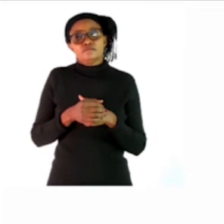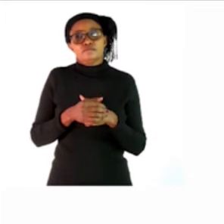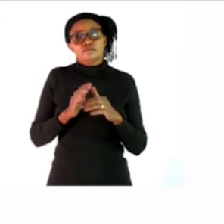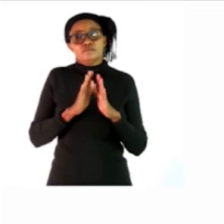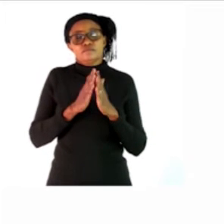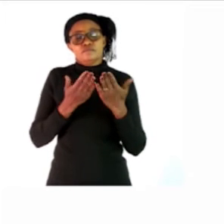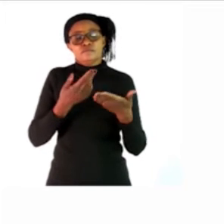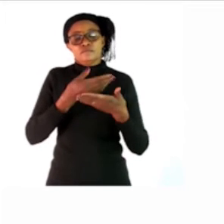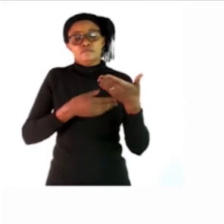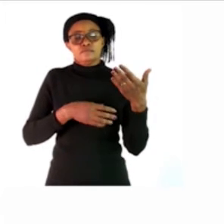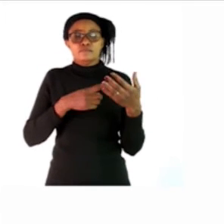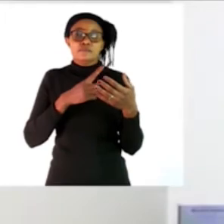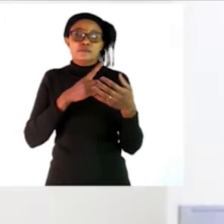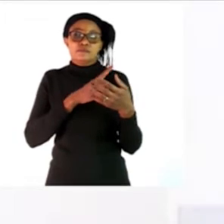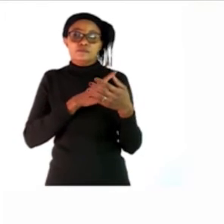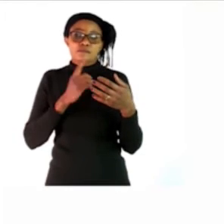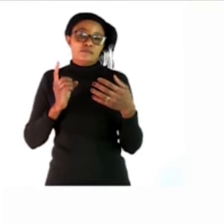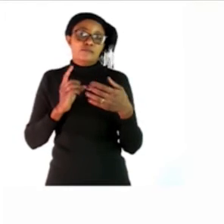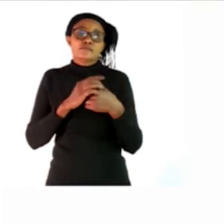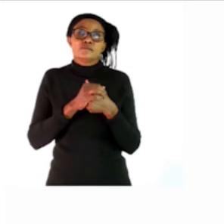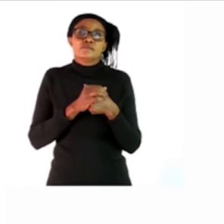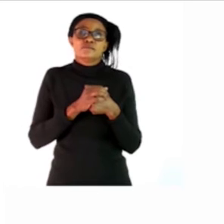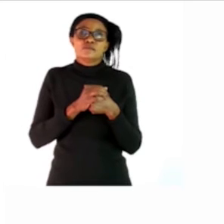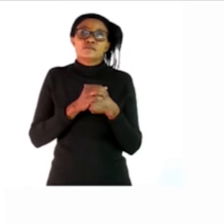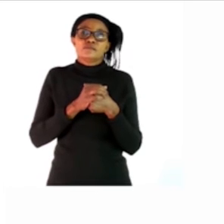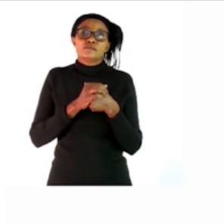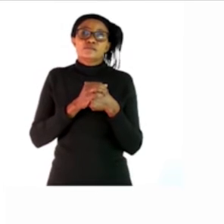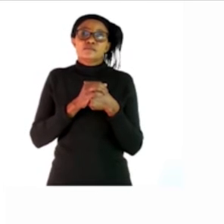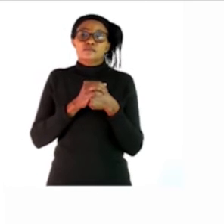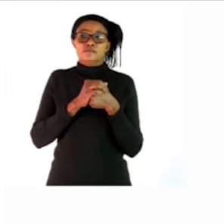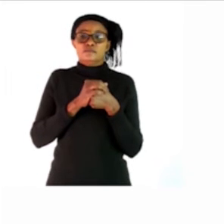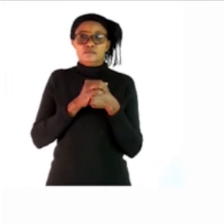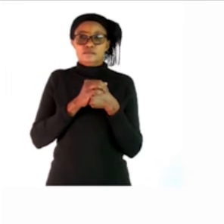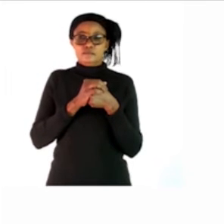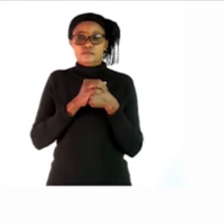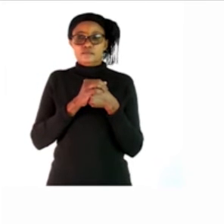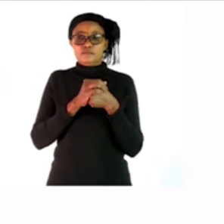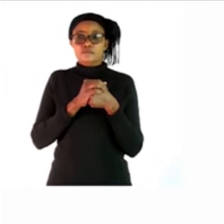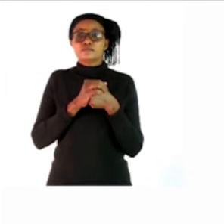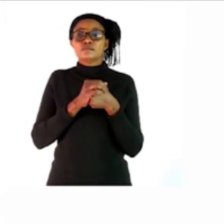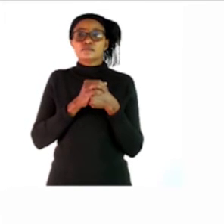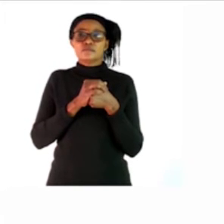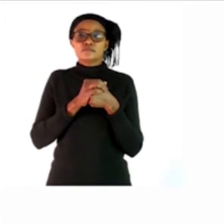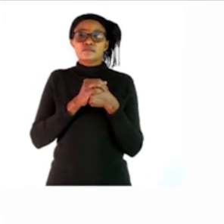Page 11. Go to page 11.